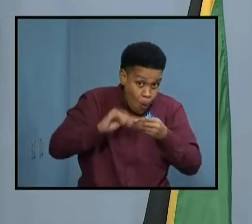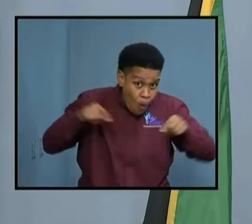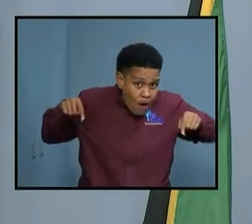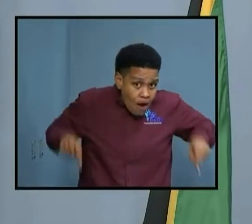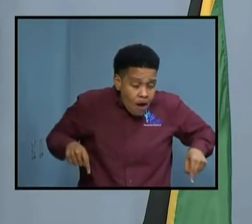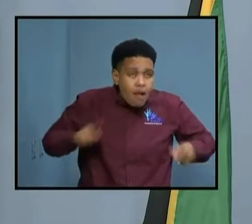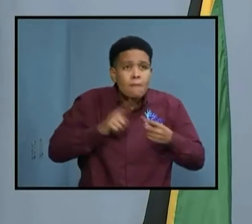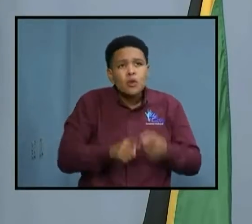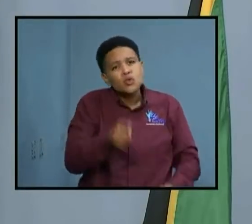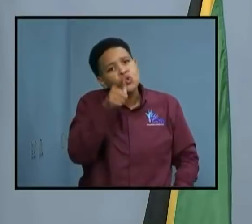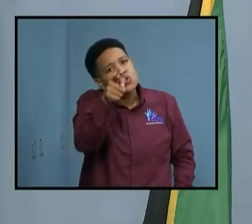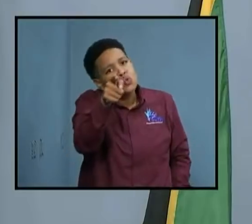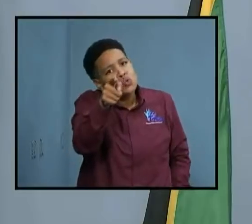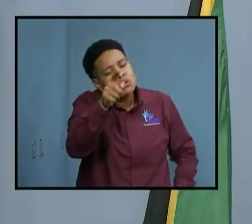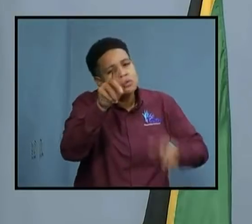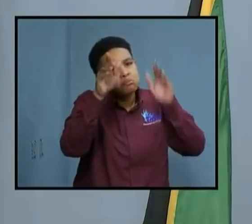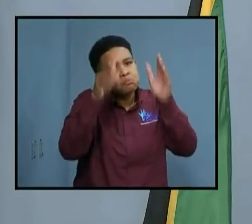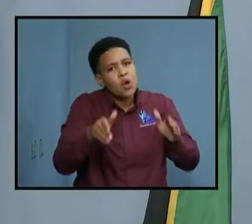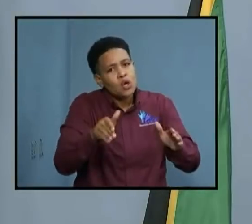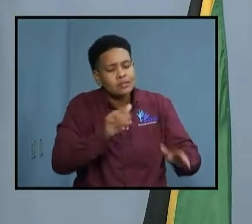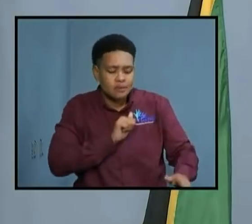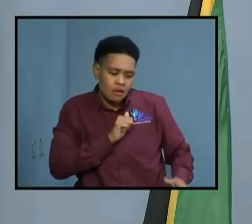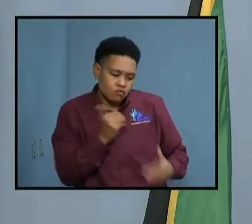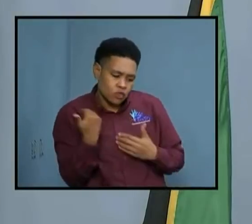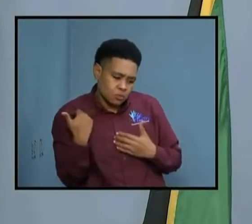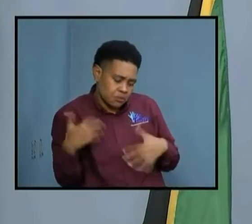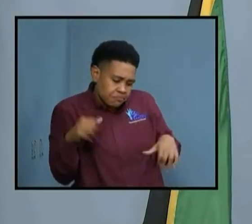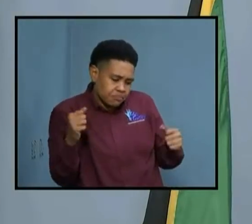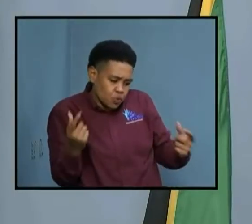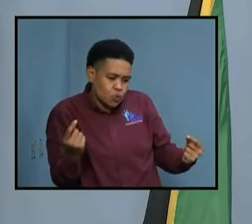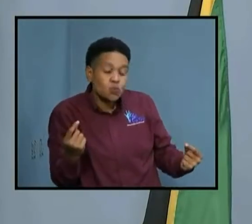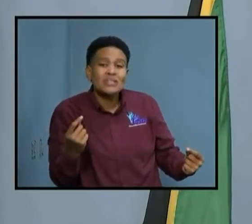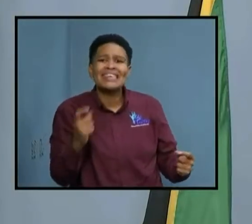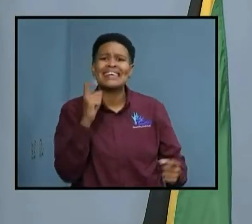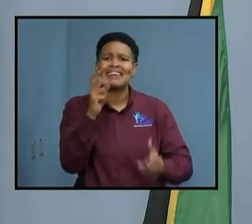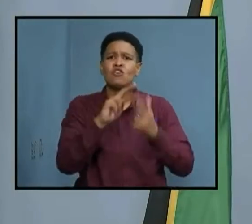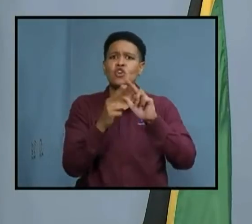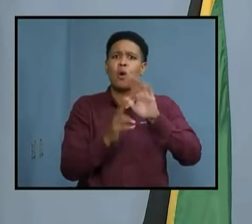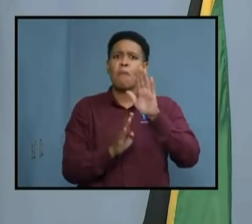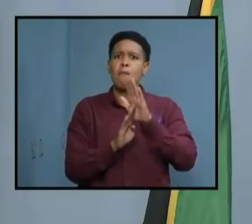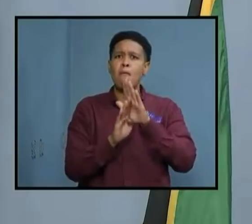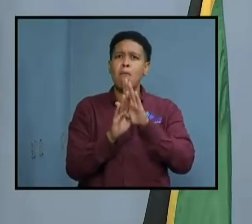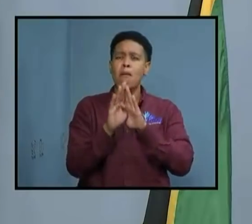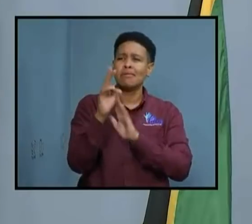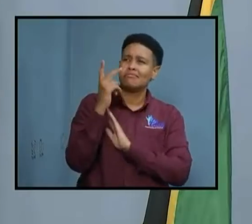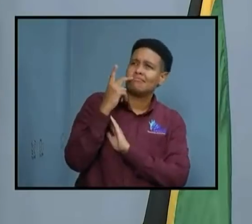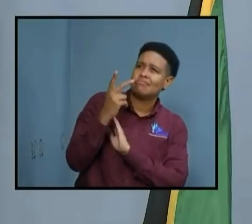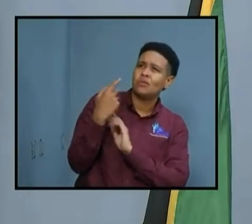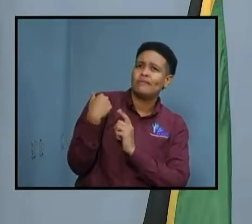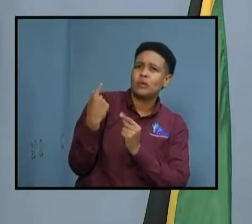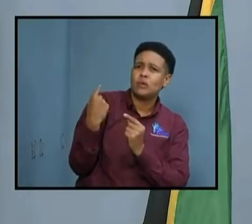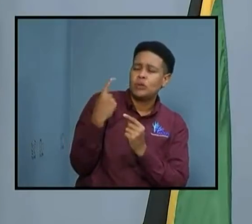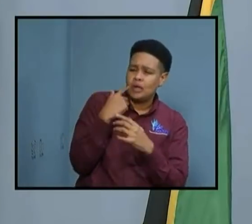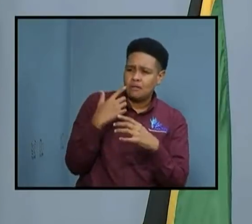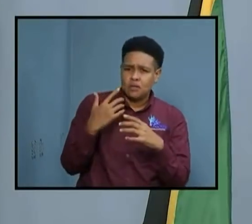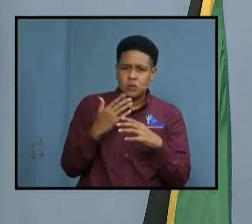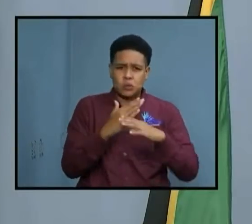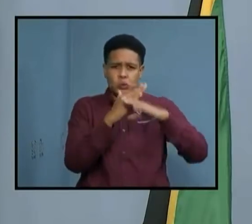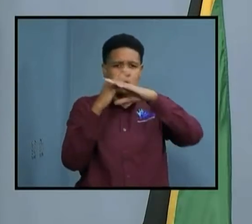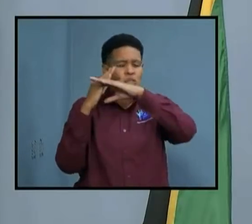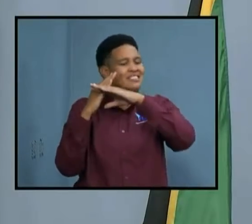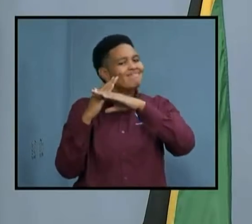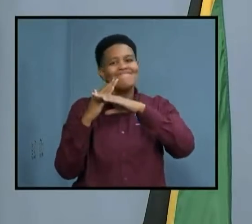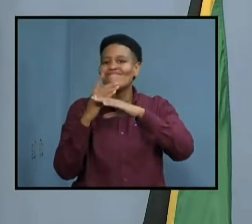for you as an individual. Given the rising numbers, we have to tighten some of our measures